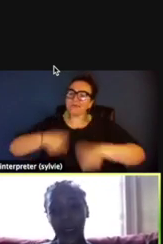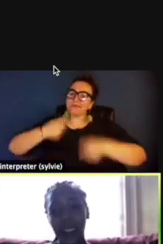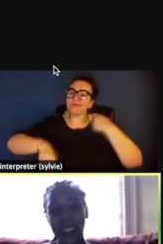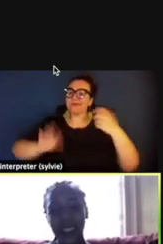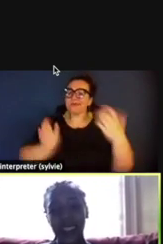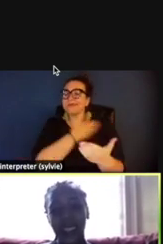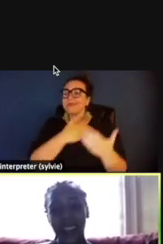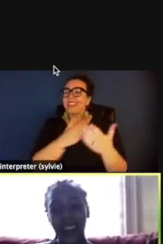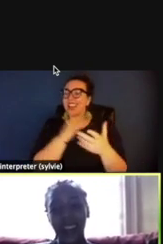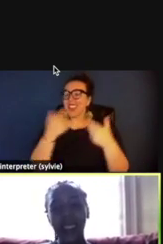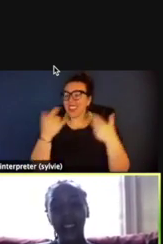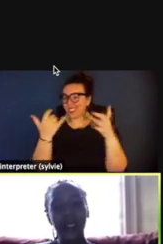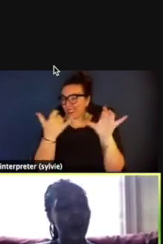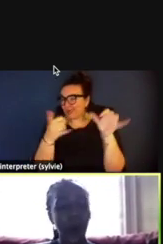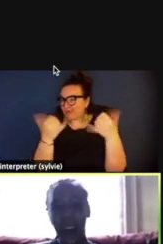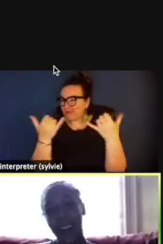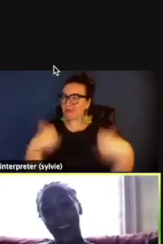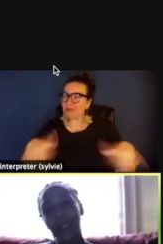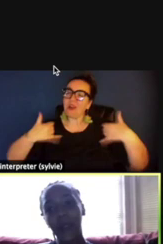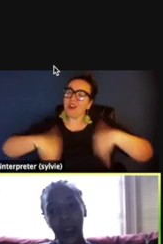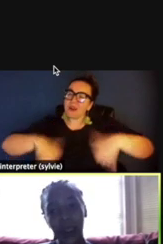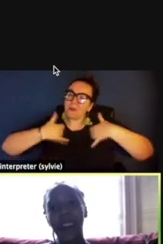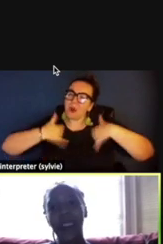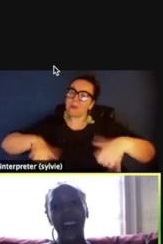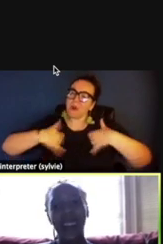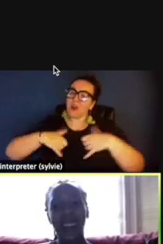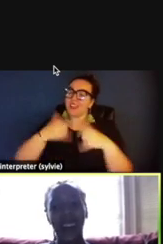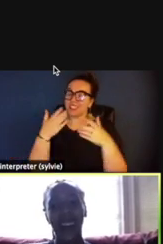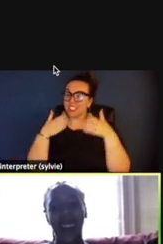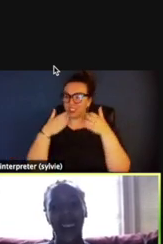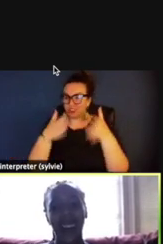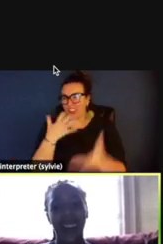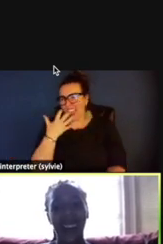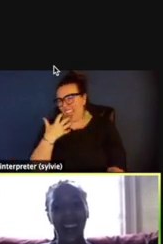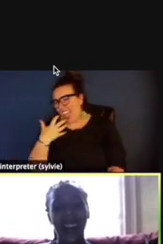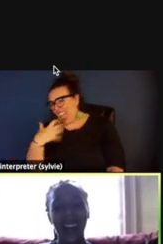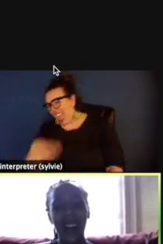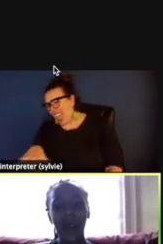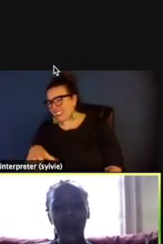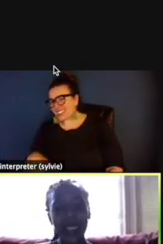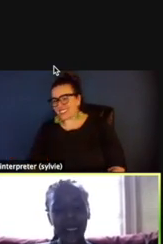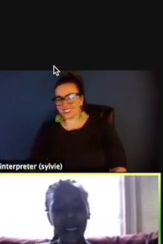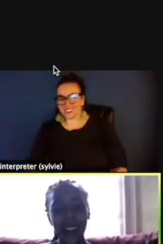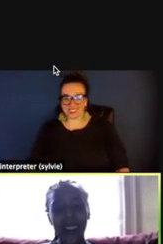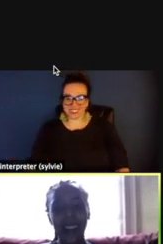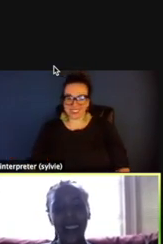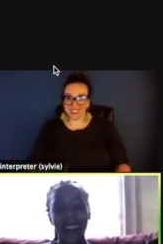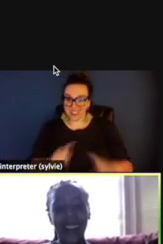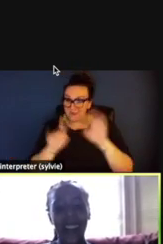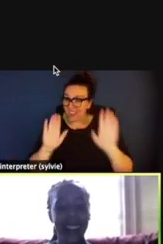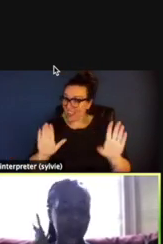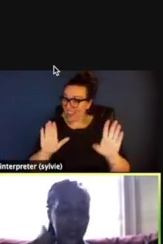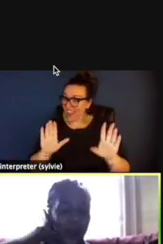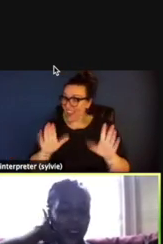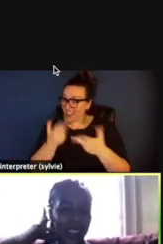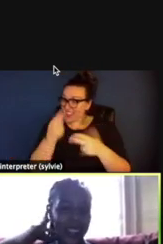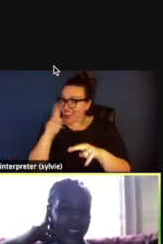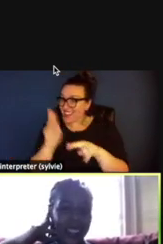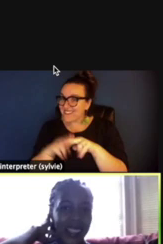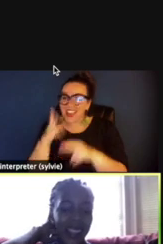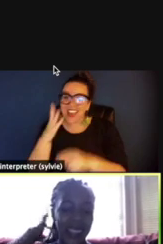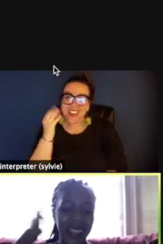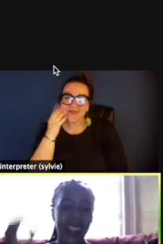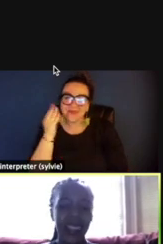street pretty much. And it's just so hot. It's very, very hot there. But it was a lot of fun to